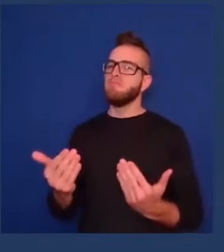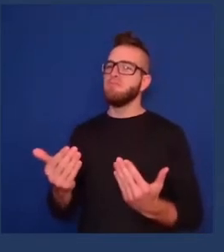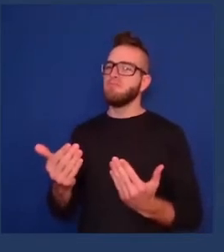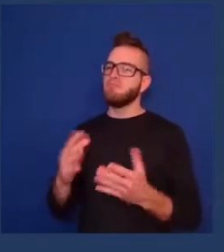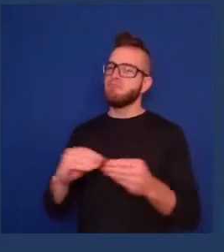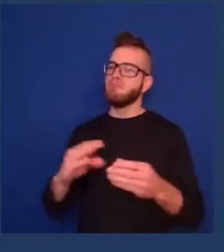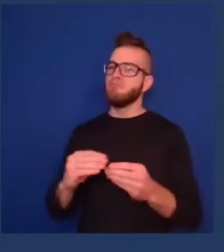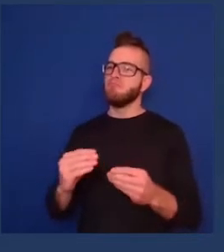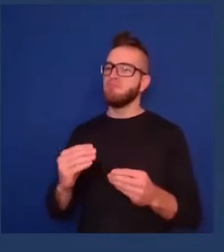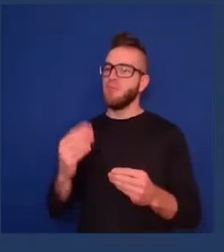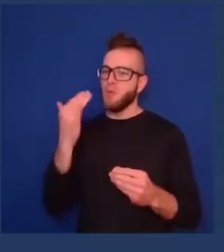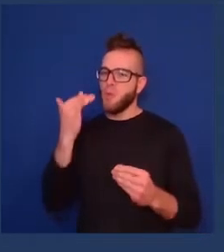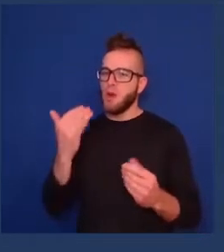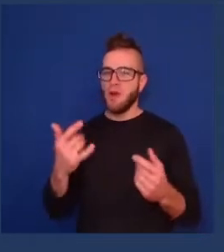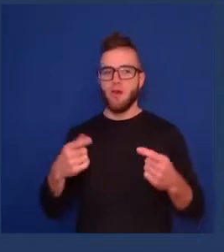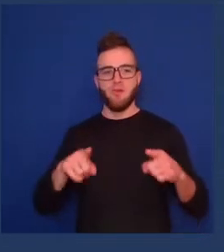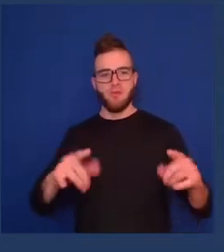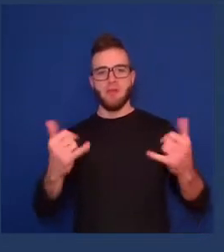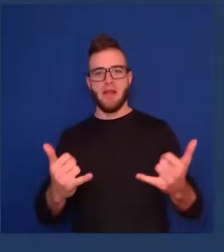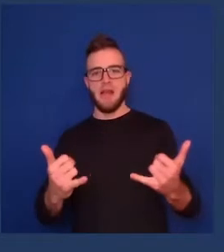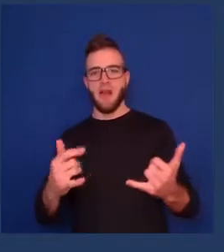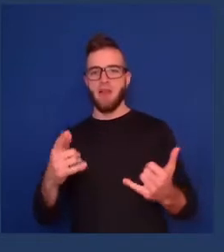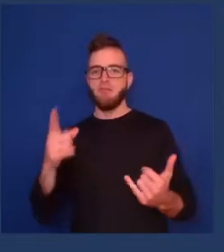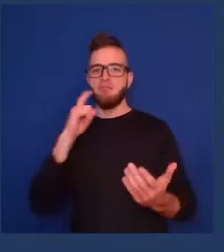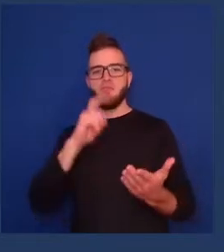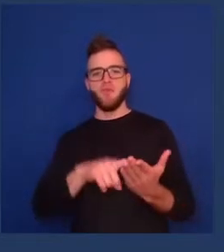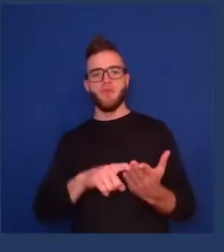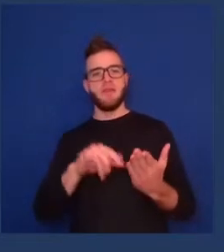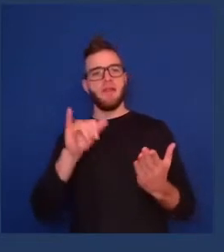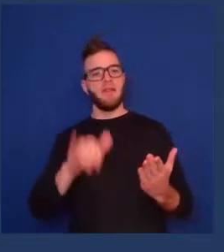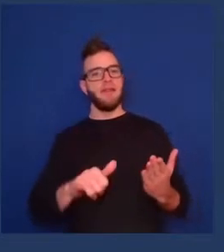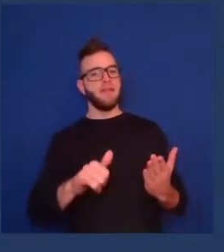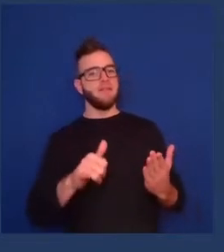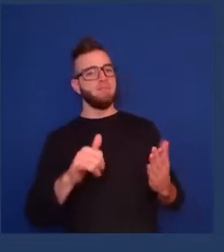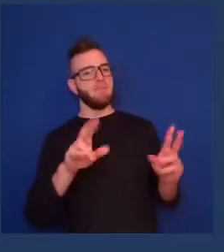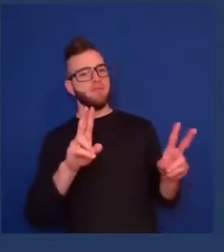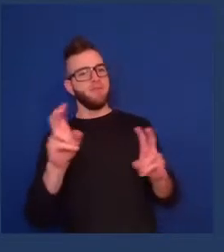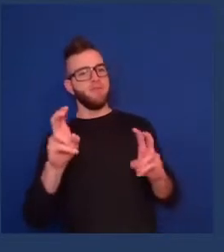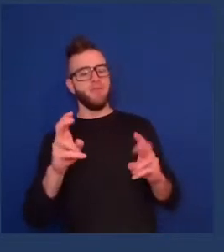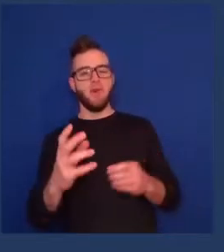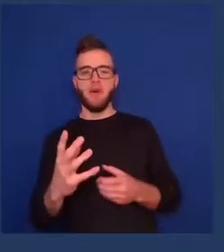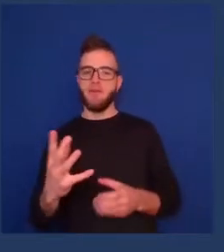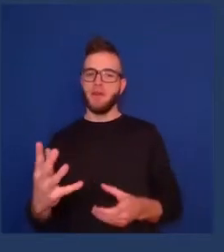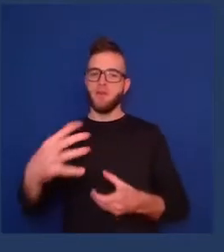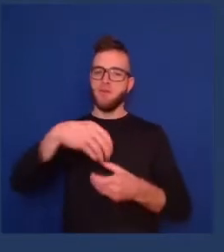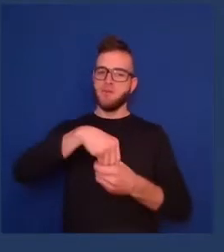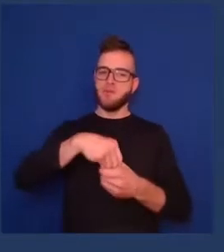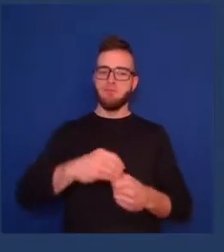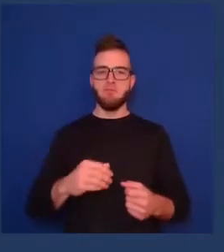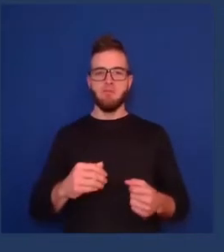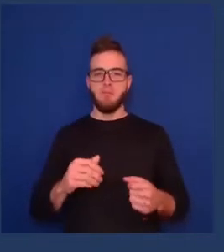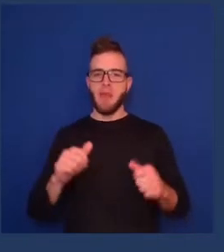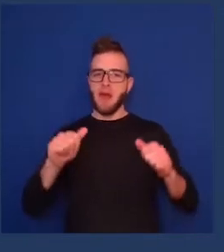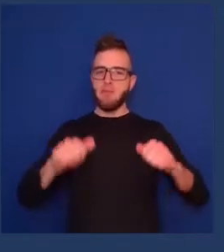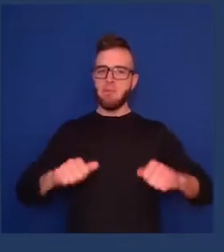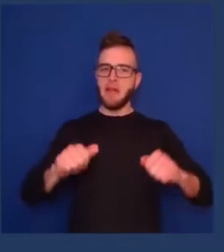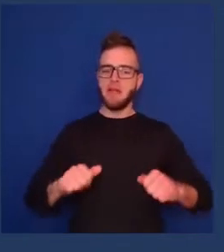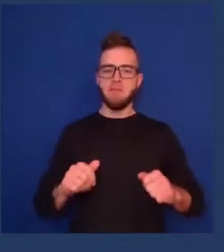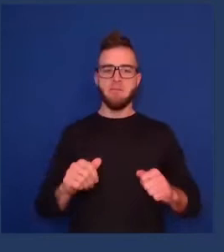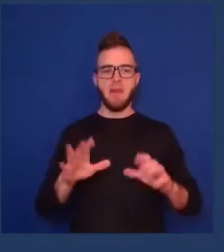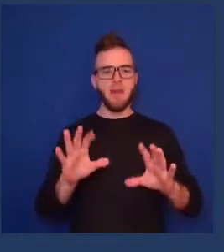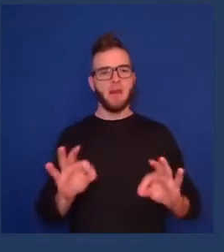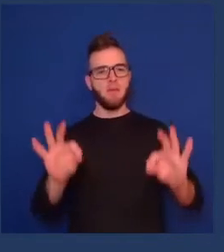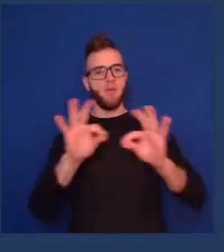you're seeing this issue of inclusion and ability and the importance of overcoming